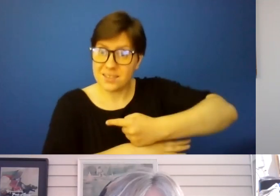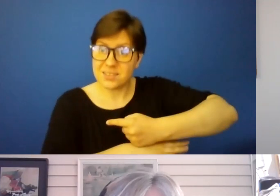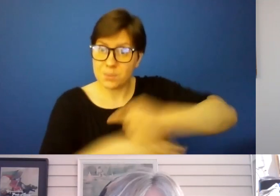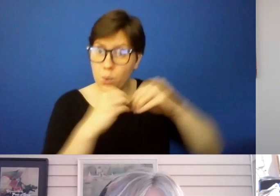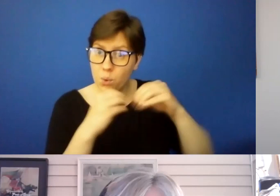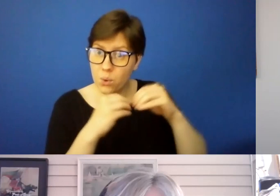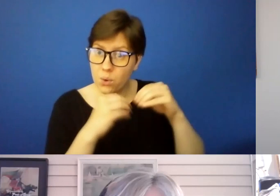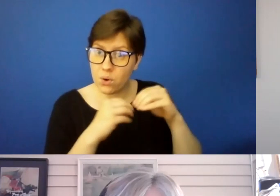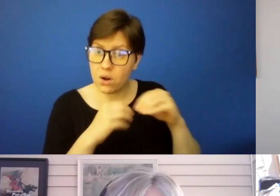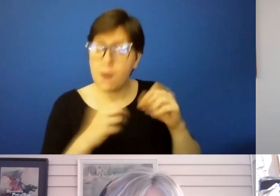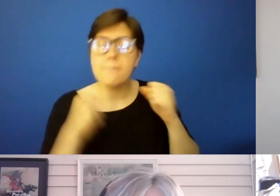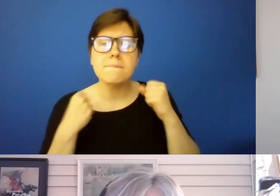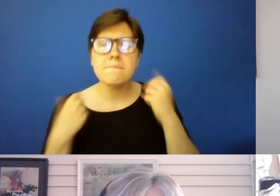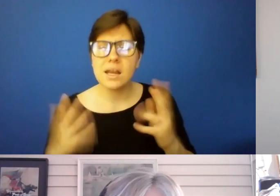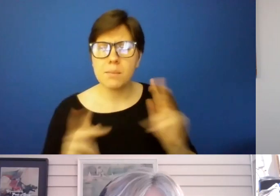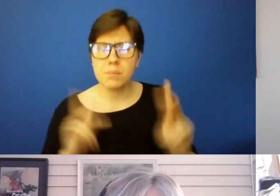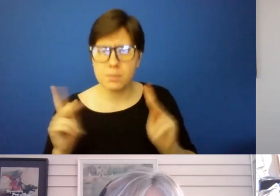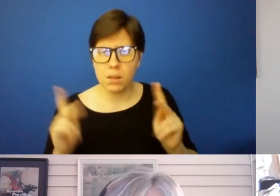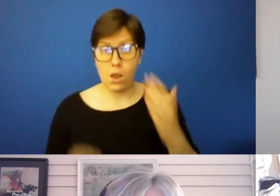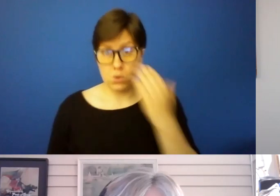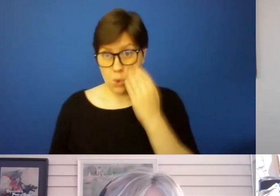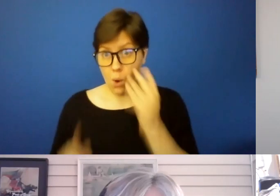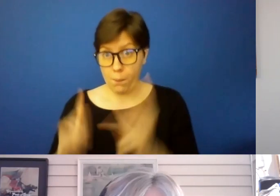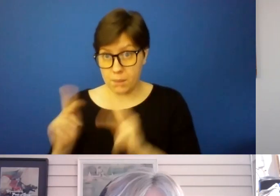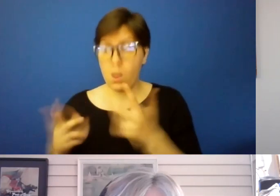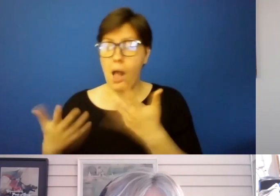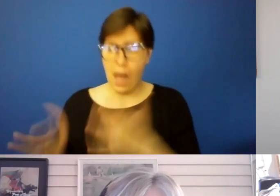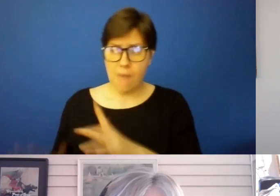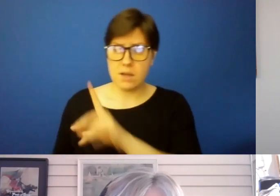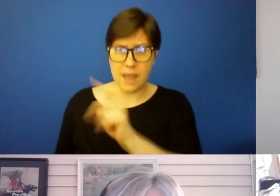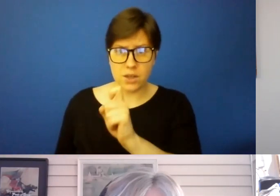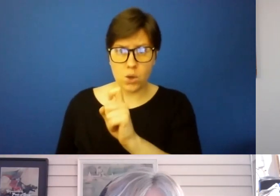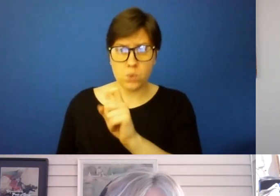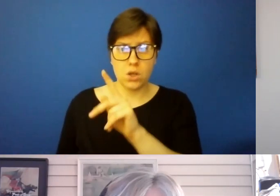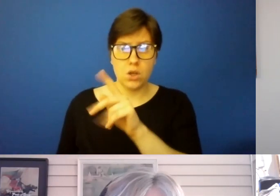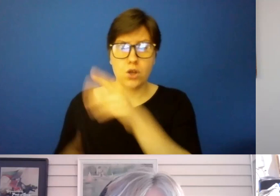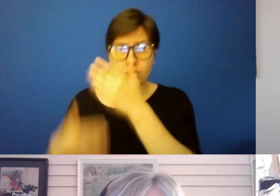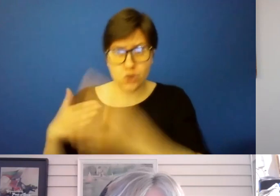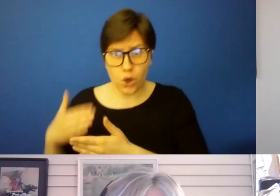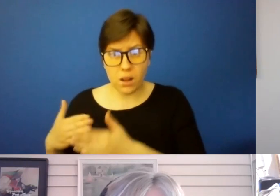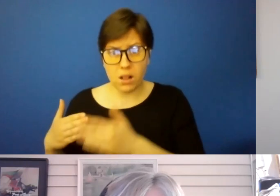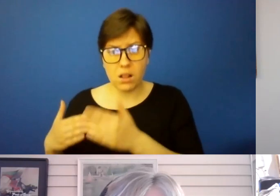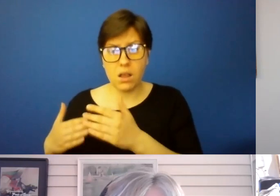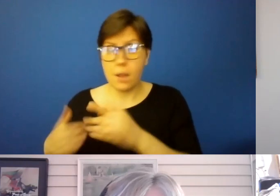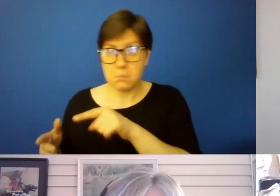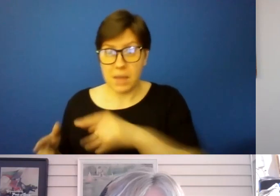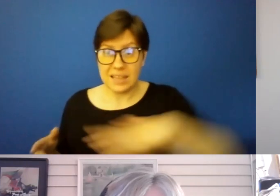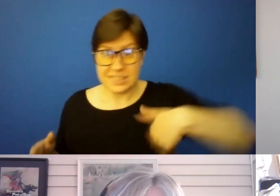many people know people who have been diagnosed as terminal who did not then